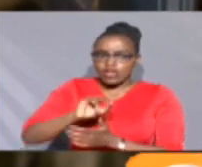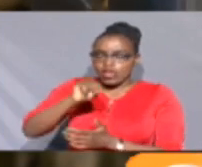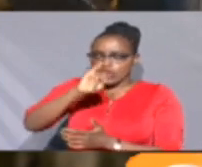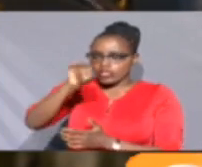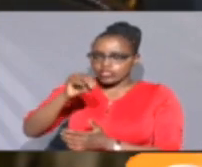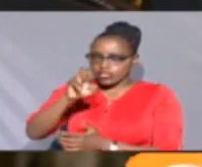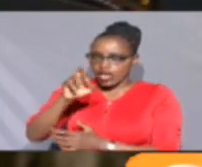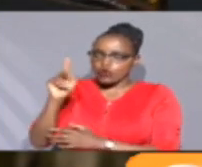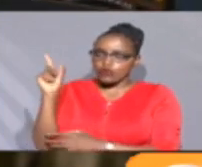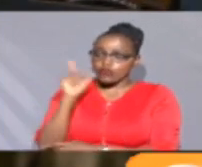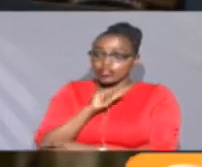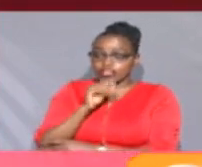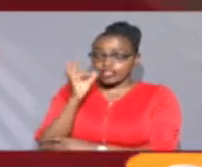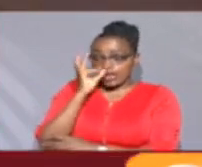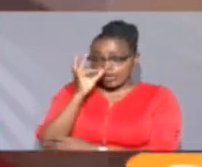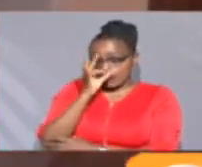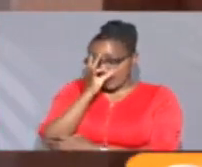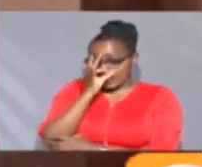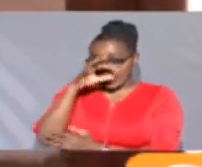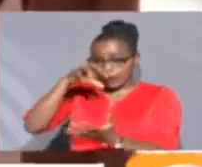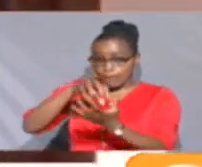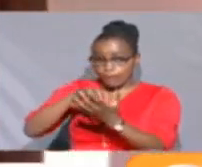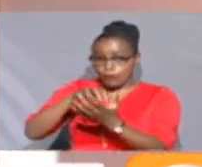concluded Kibaki's presidential term.